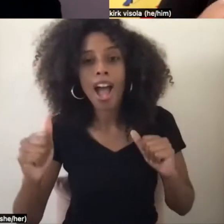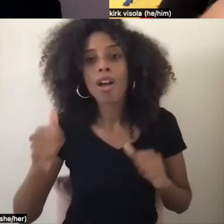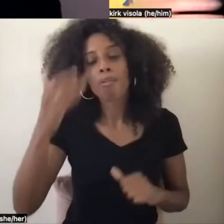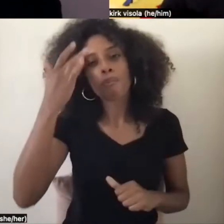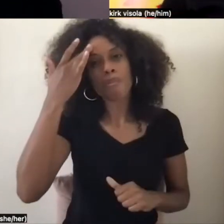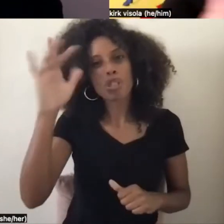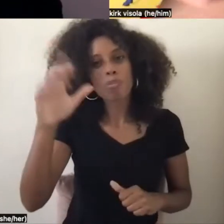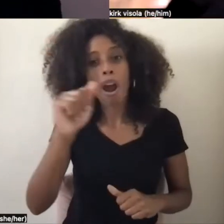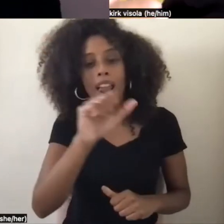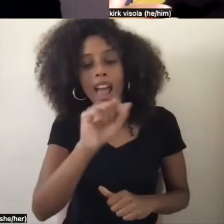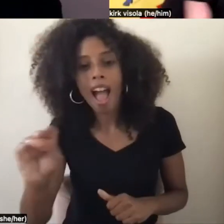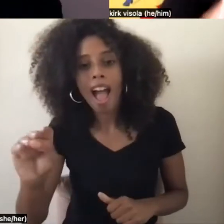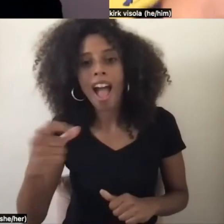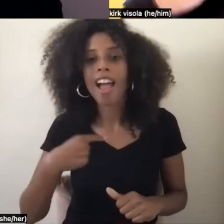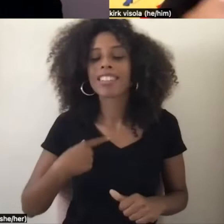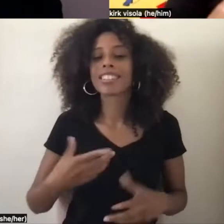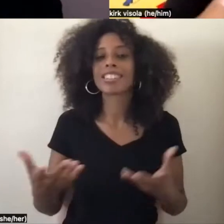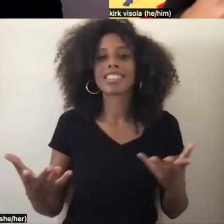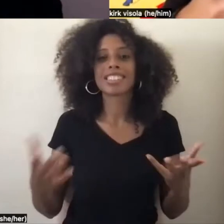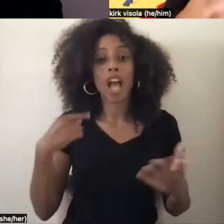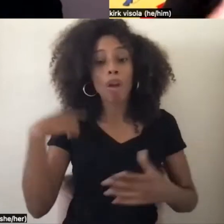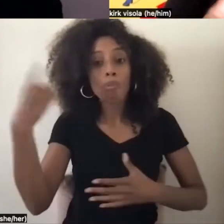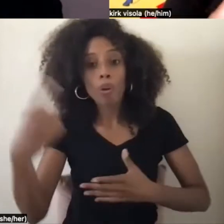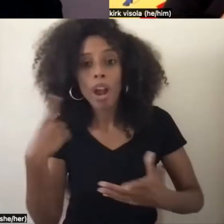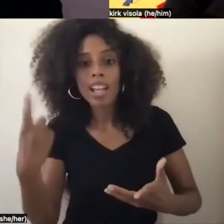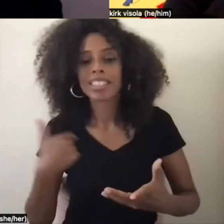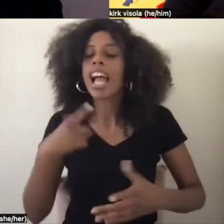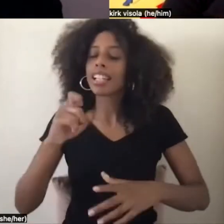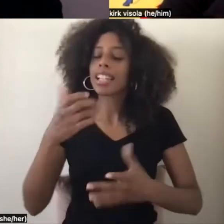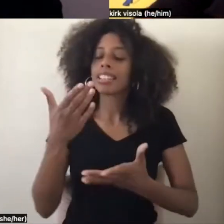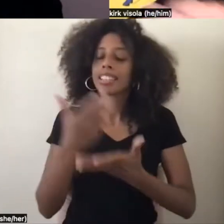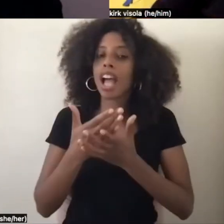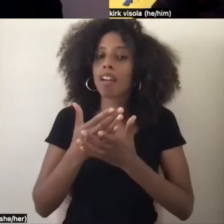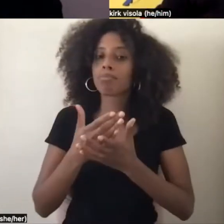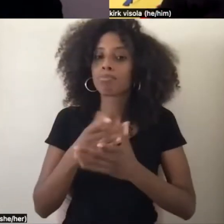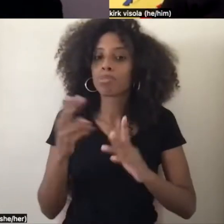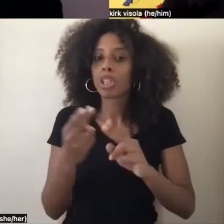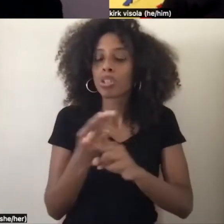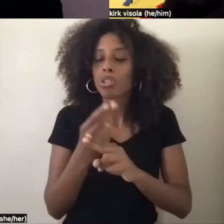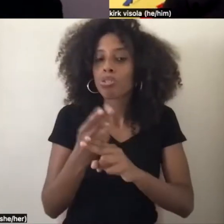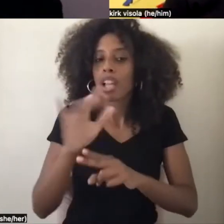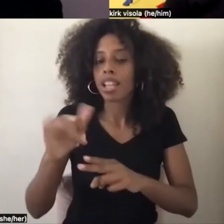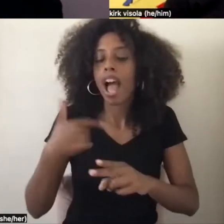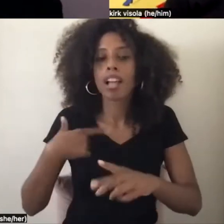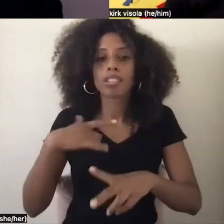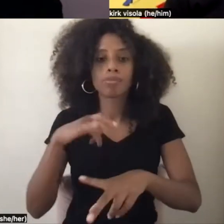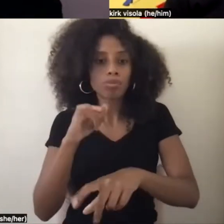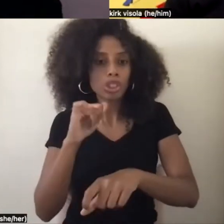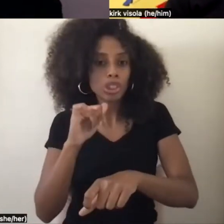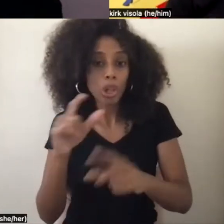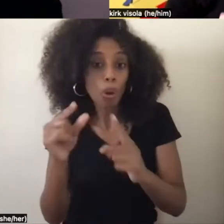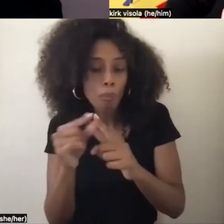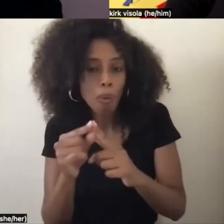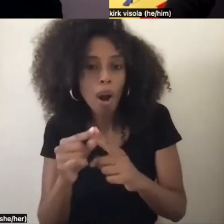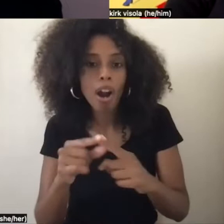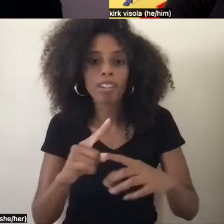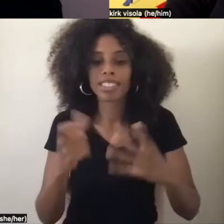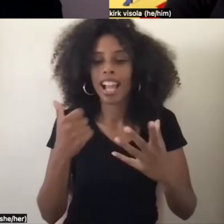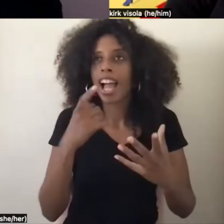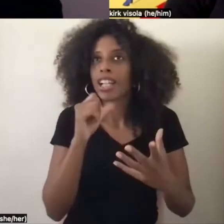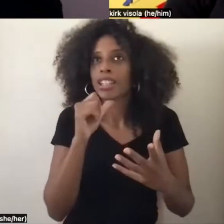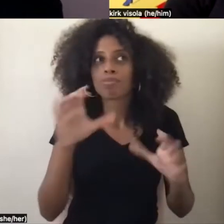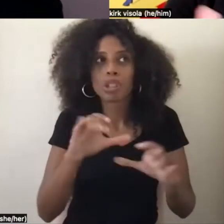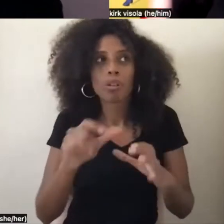ableist word. I mean, eliminate from vocabulary. So I do a lot of things that are just off the wall and everything else. And people are used to seeing